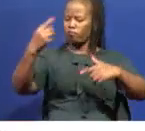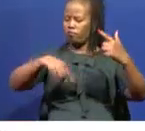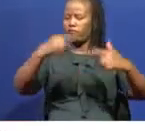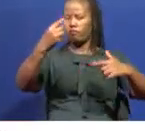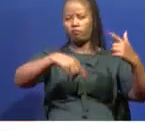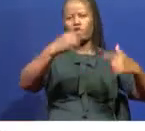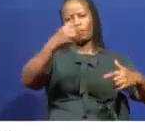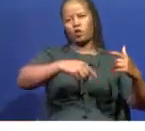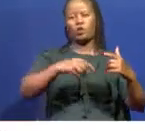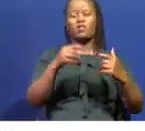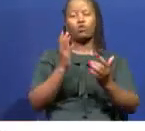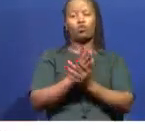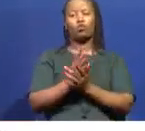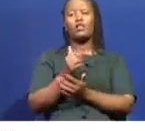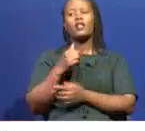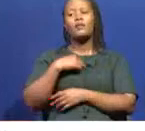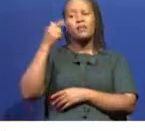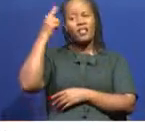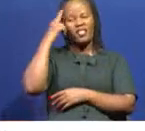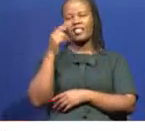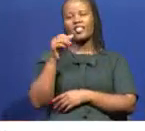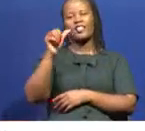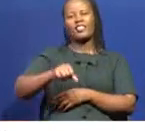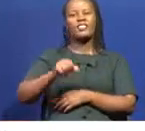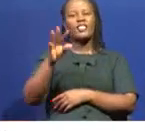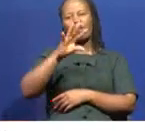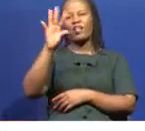So I feel that South Africa prepared me so well